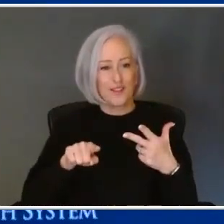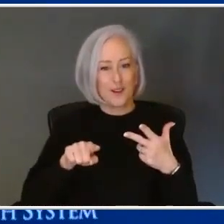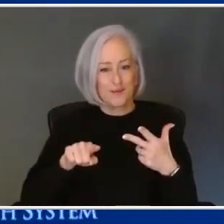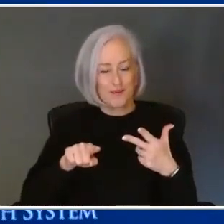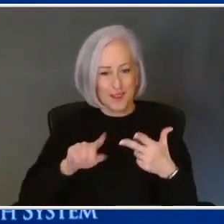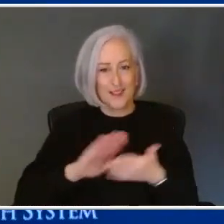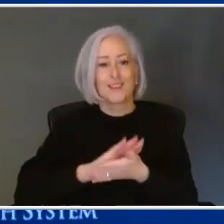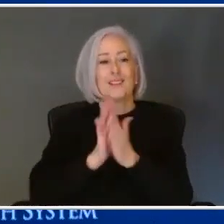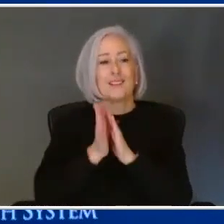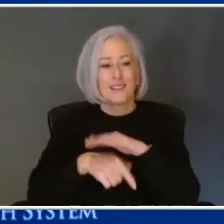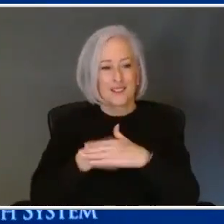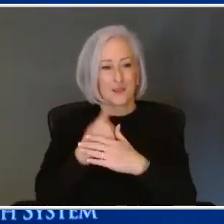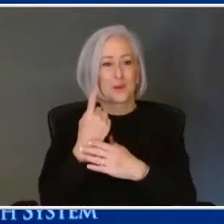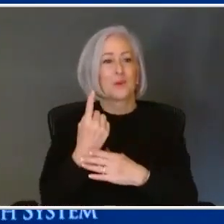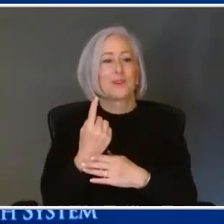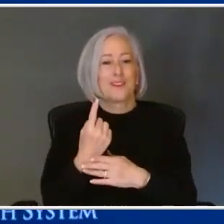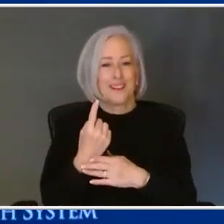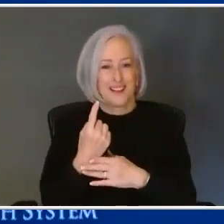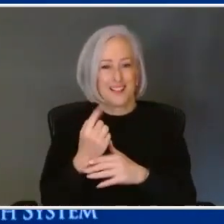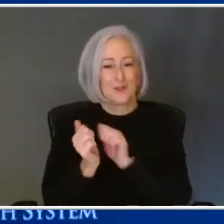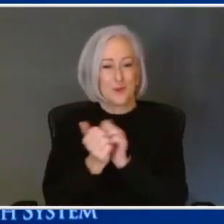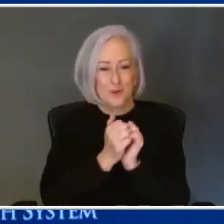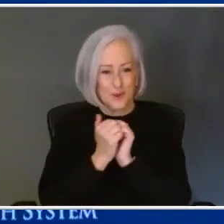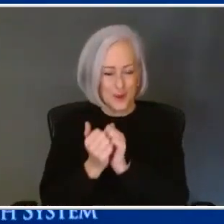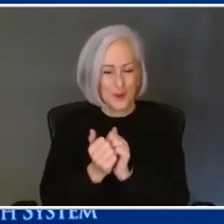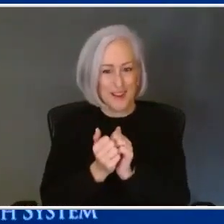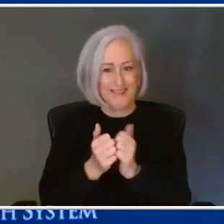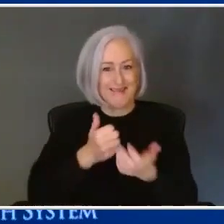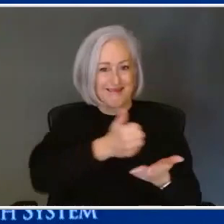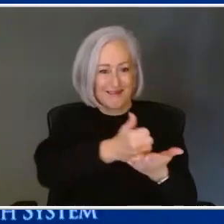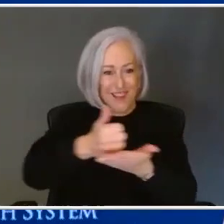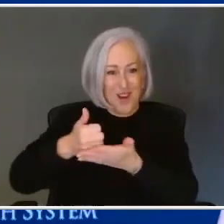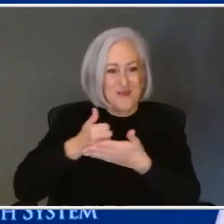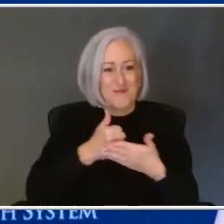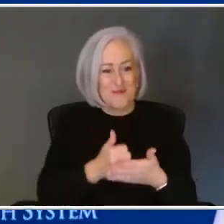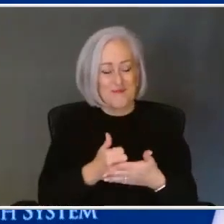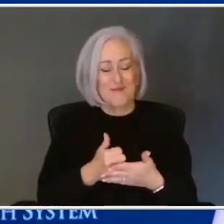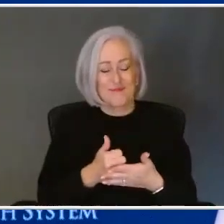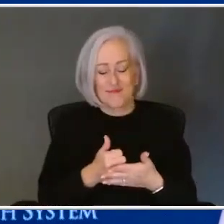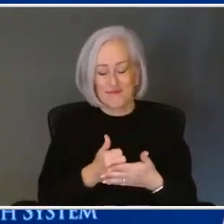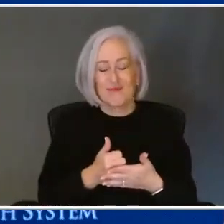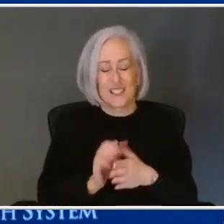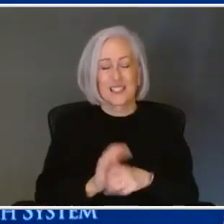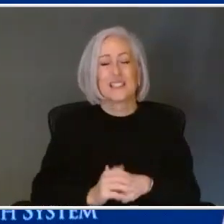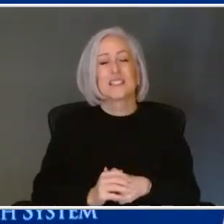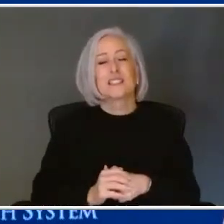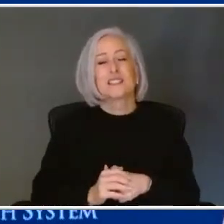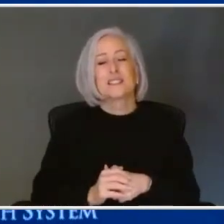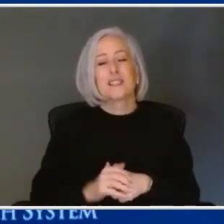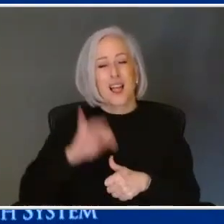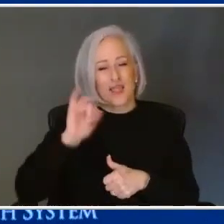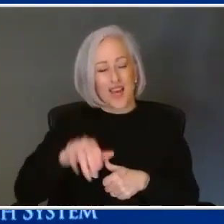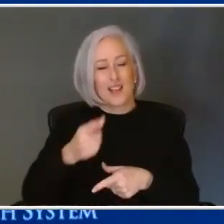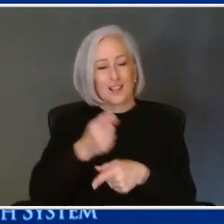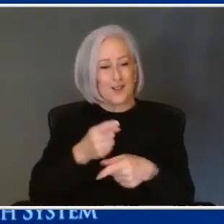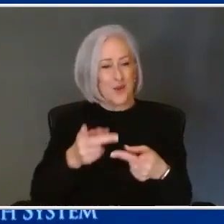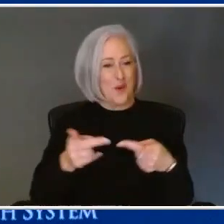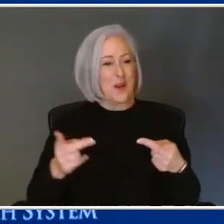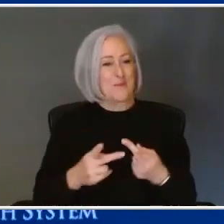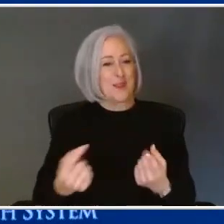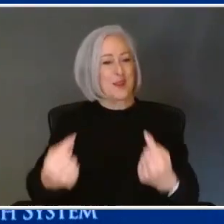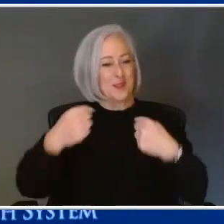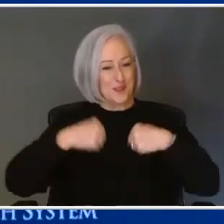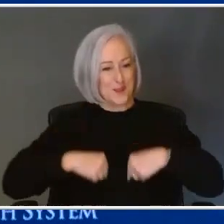through this time today, and just elements of all that. And it's, again, this is the right place to be. You